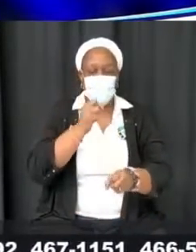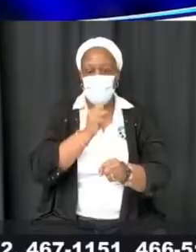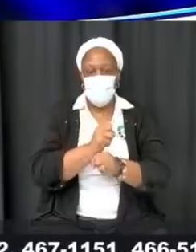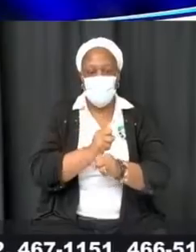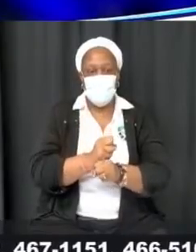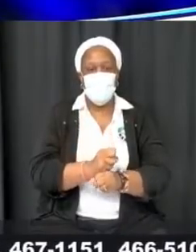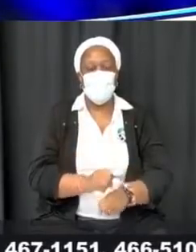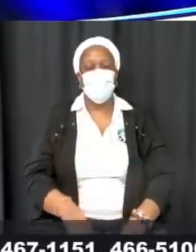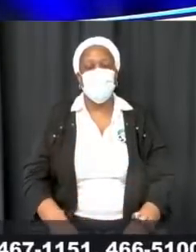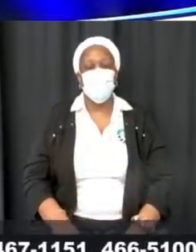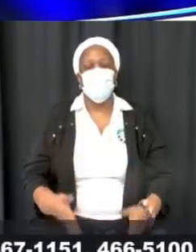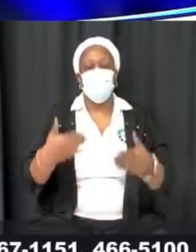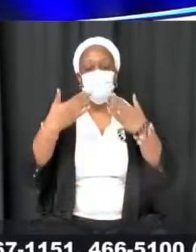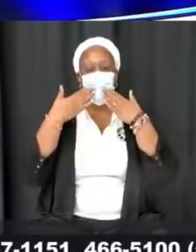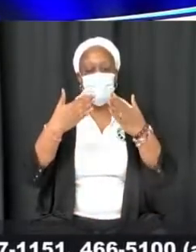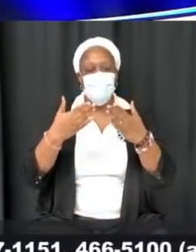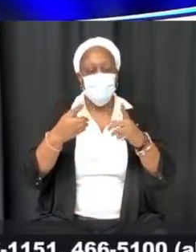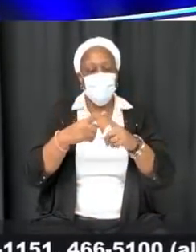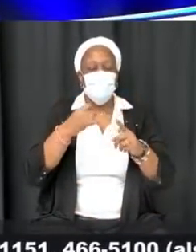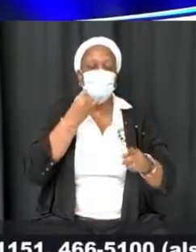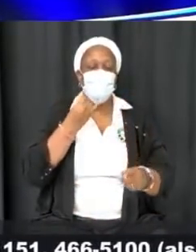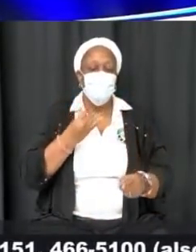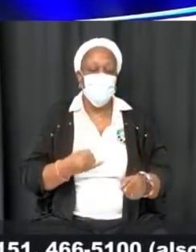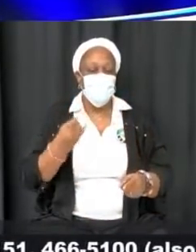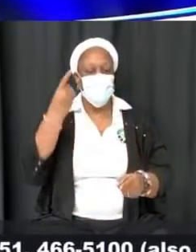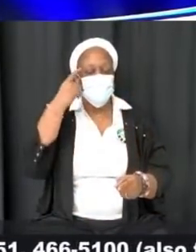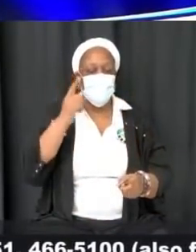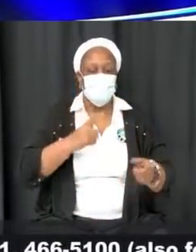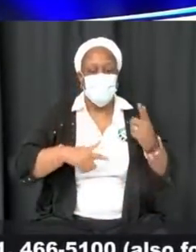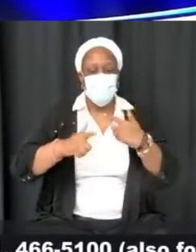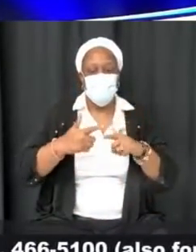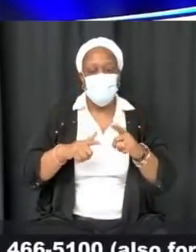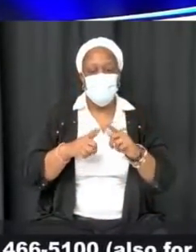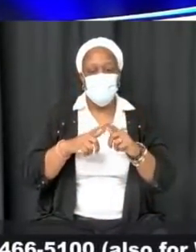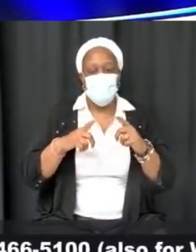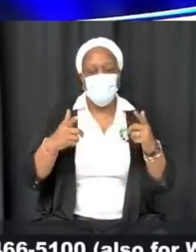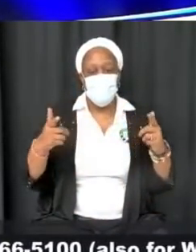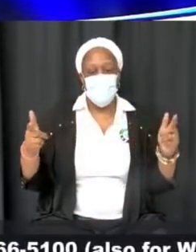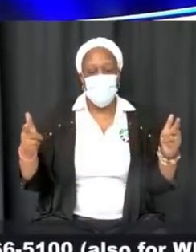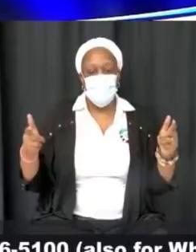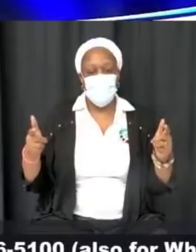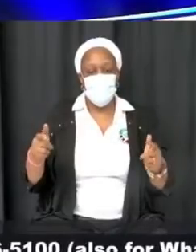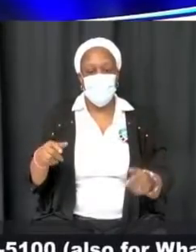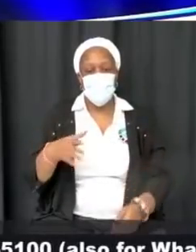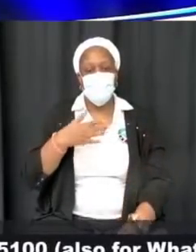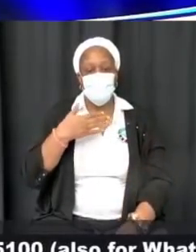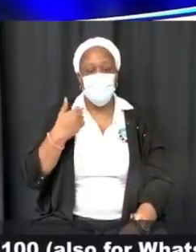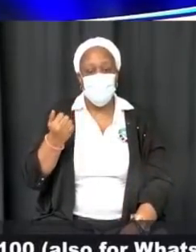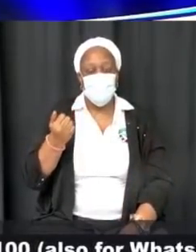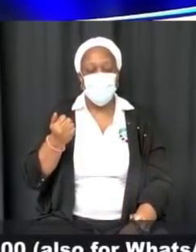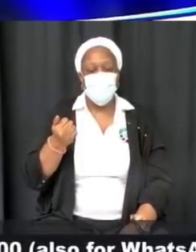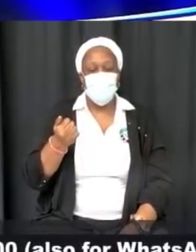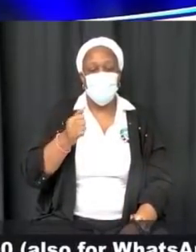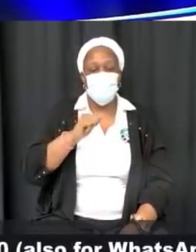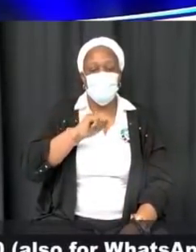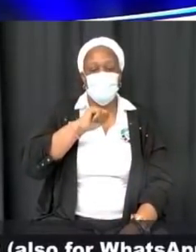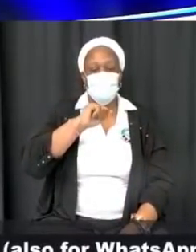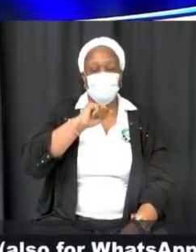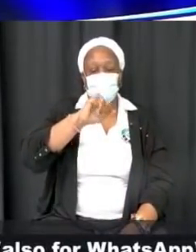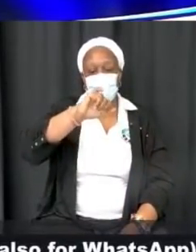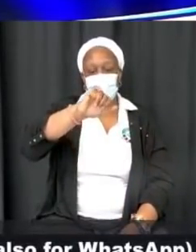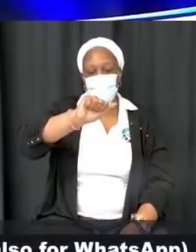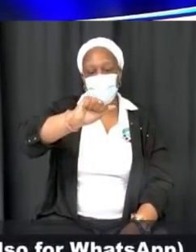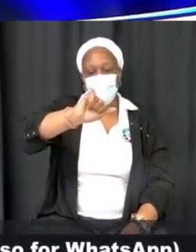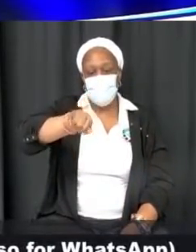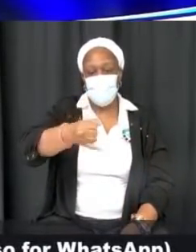her sign language support here at the NEOC, and we thank AJ, we